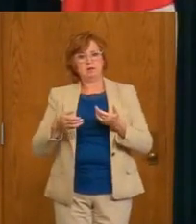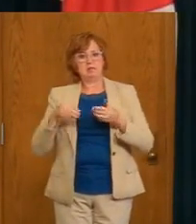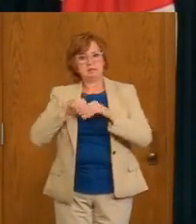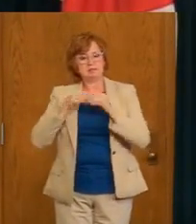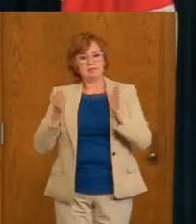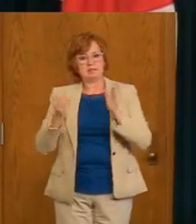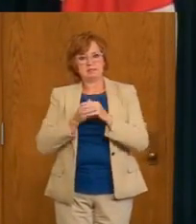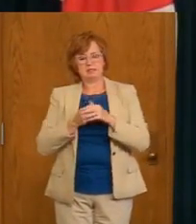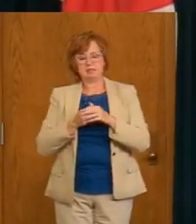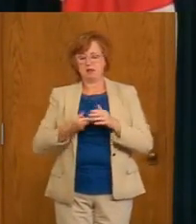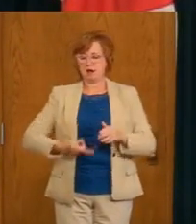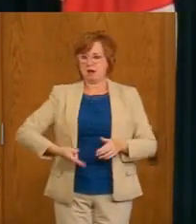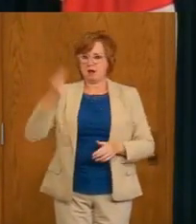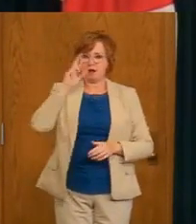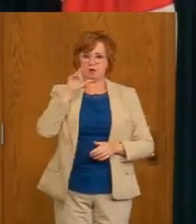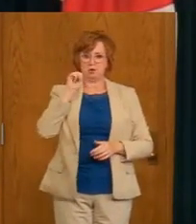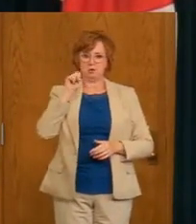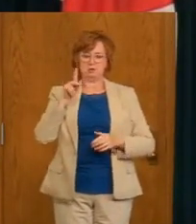well.